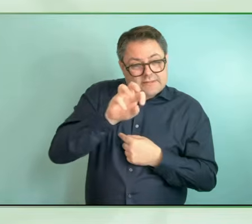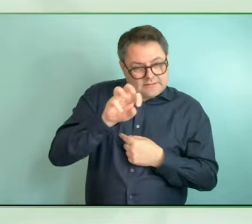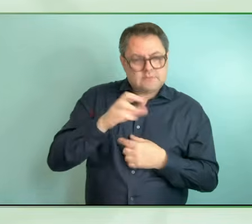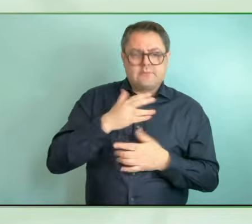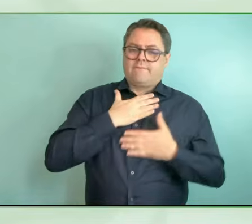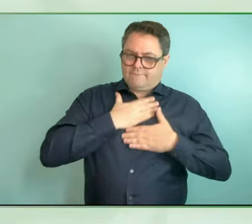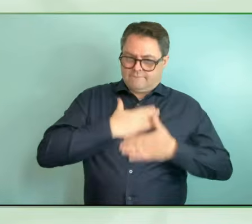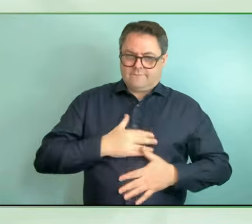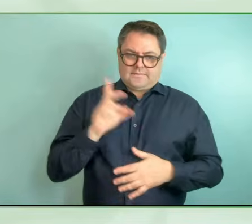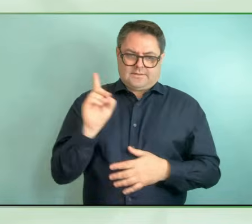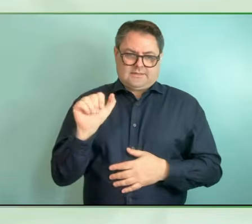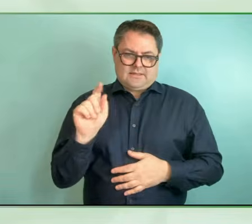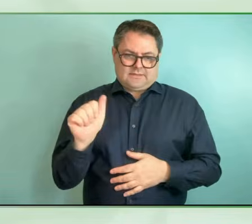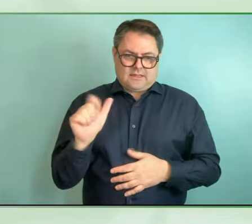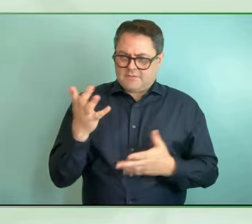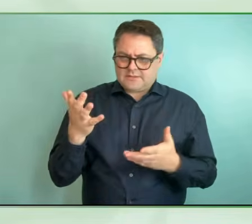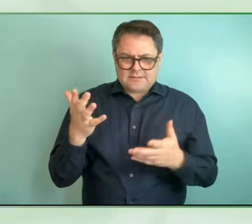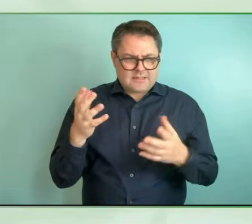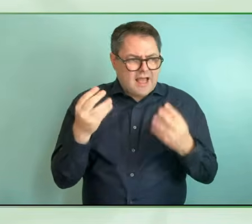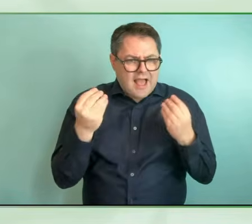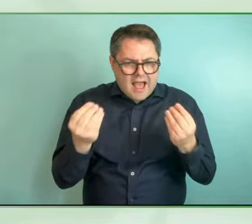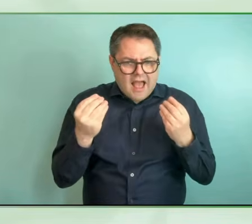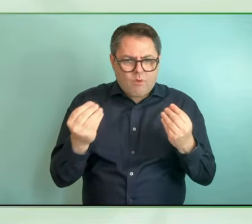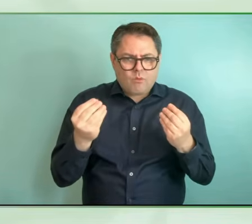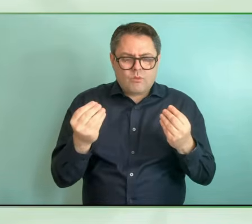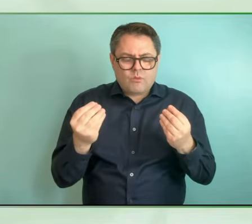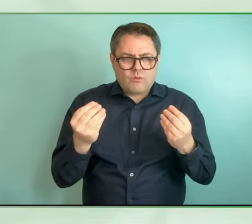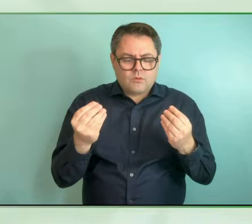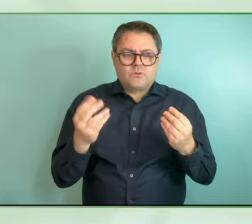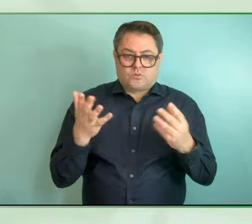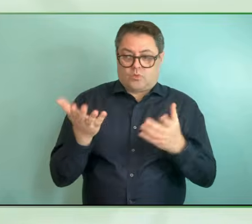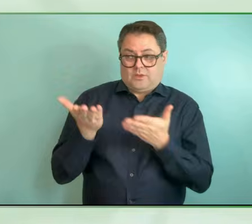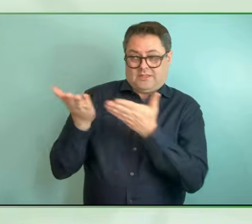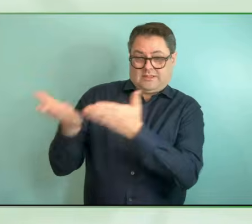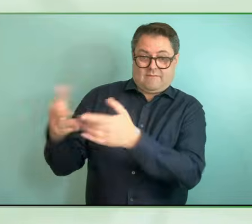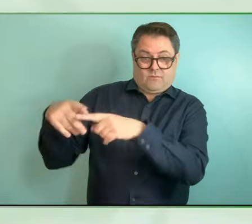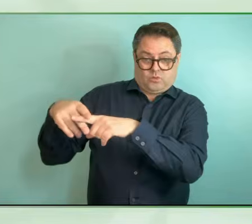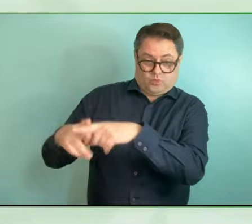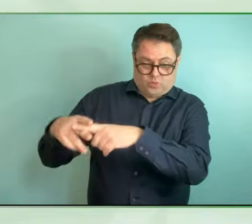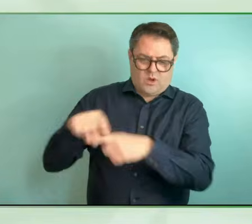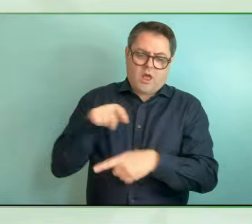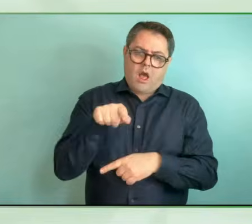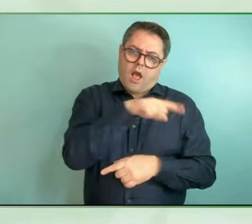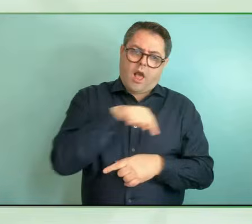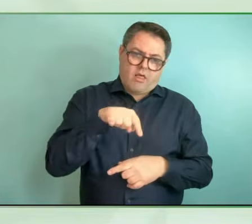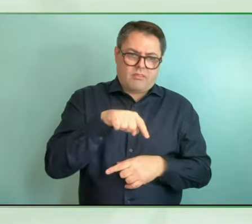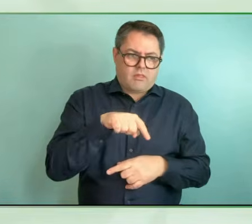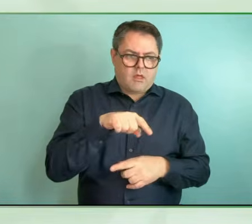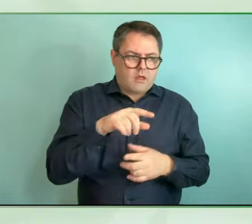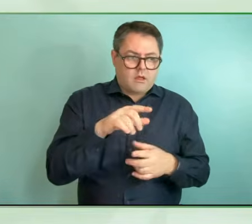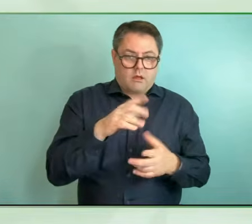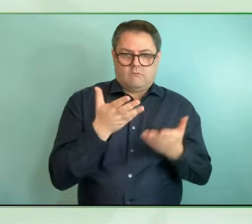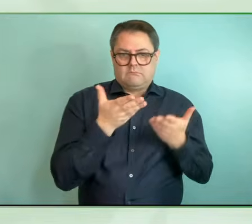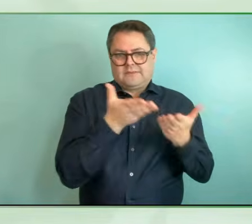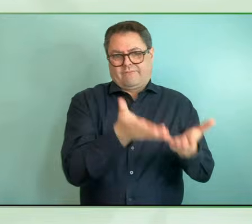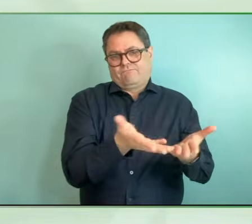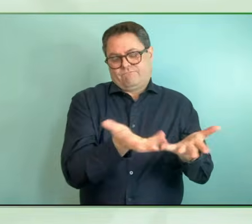the tool to actually access it. Yeah. And you said you are available in all